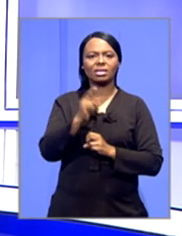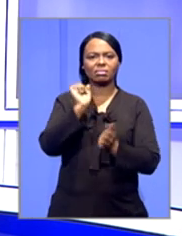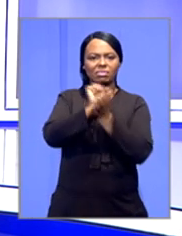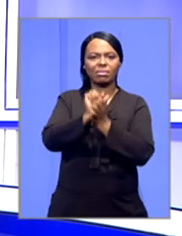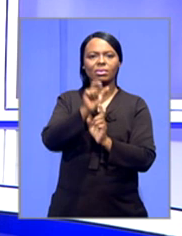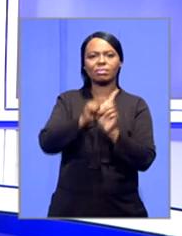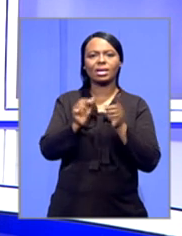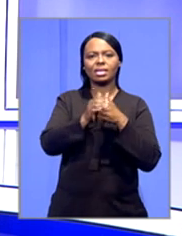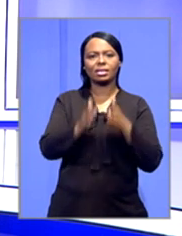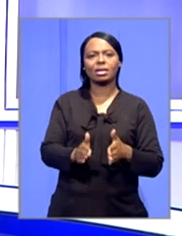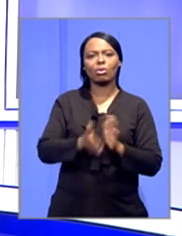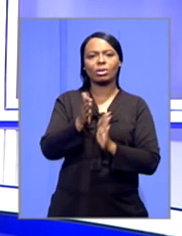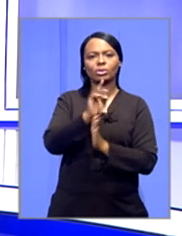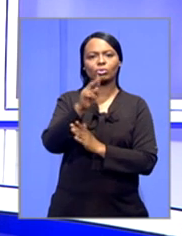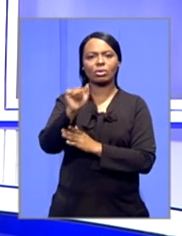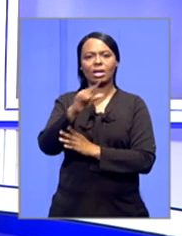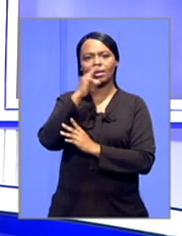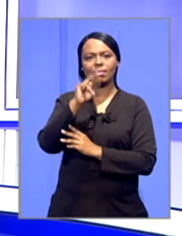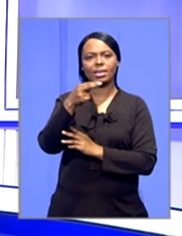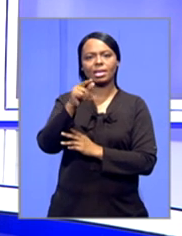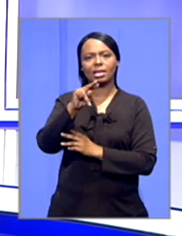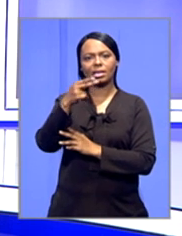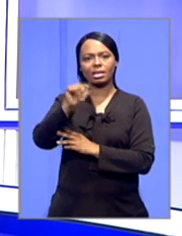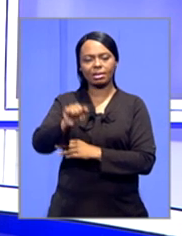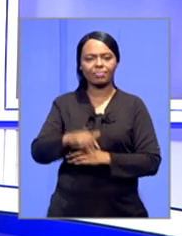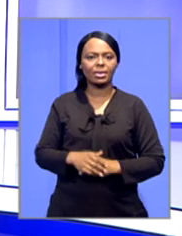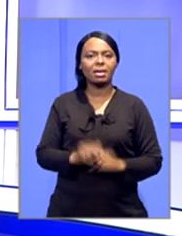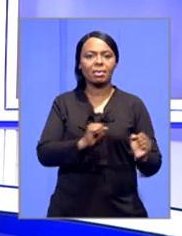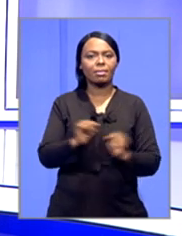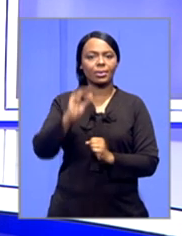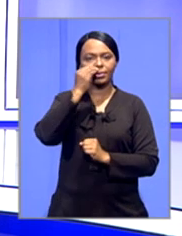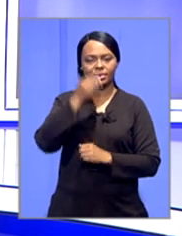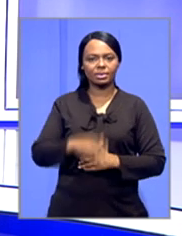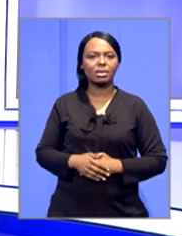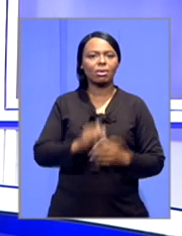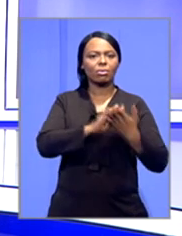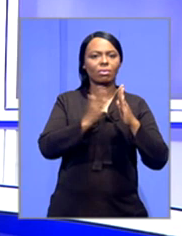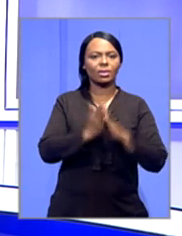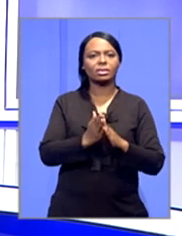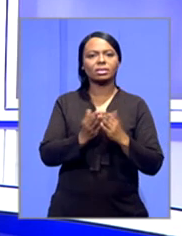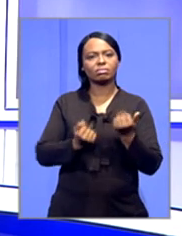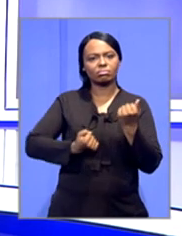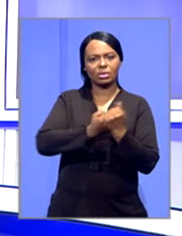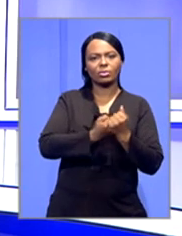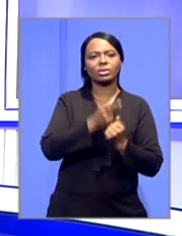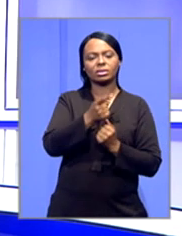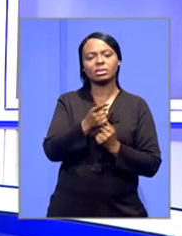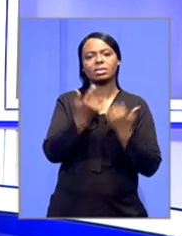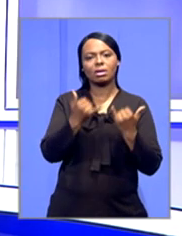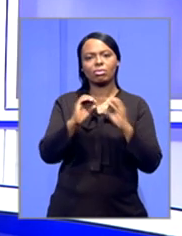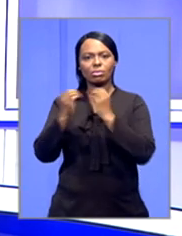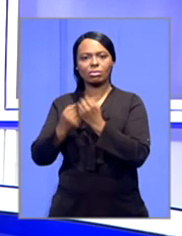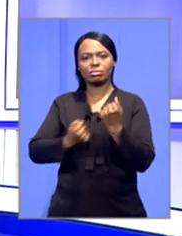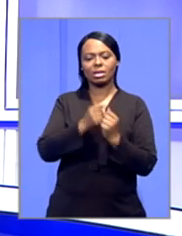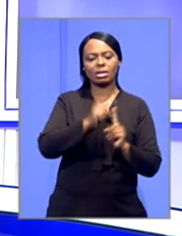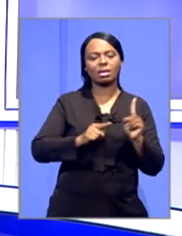moeteledipele wa Operation Dudula ntlantla Lux Dlamini. Re sa lefoo, setlhopha sa baagi se inyalantse le mekgatlho e mengwe e o emang